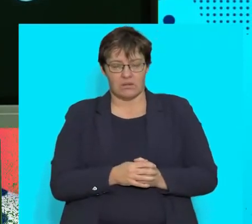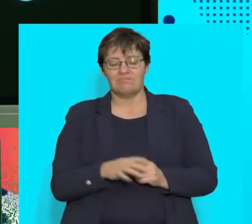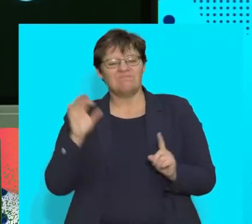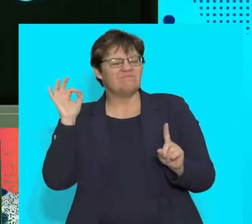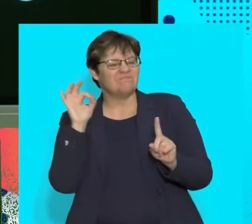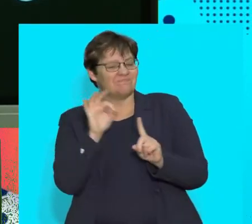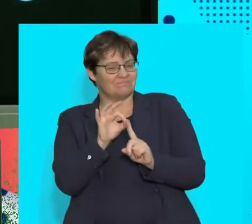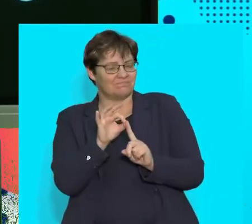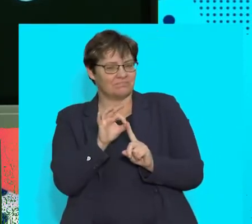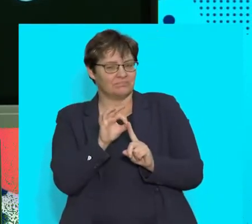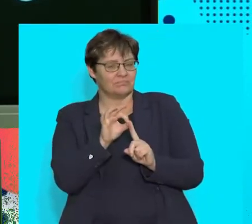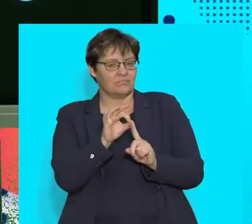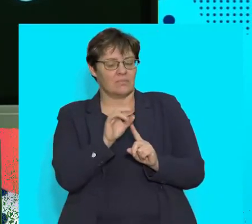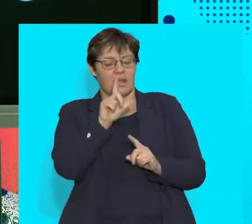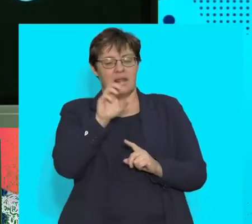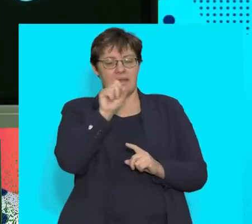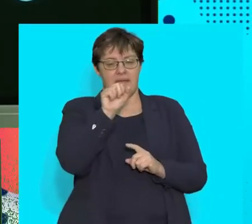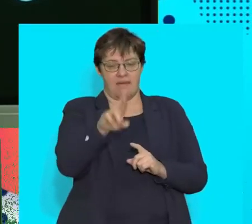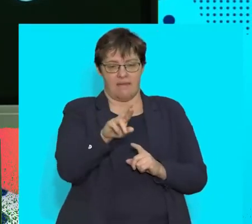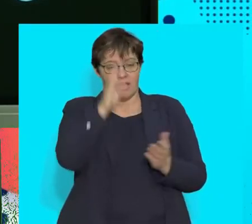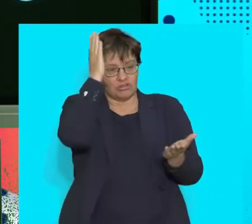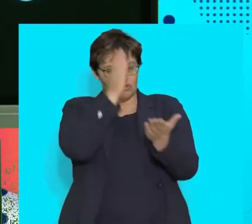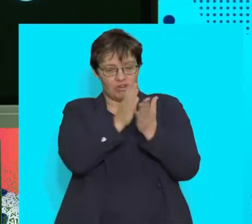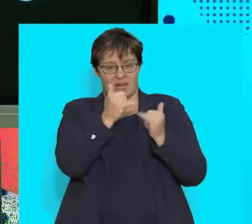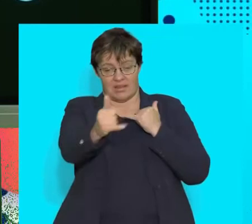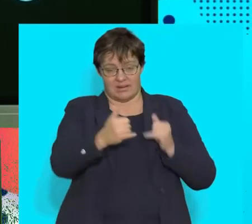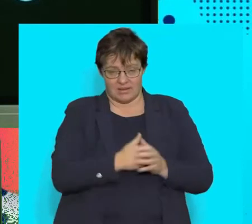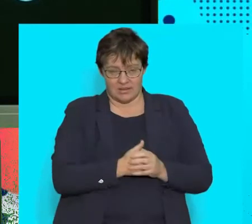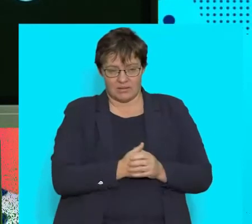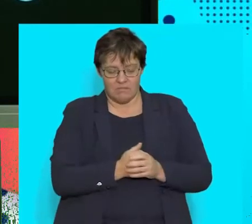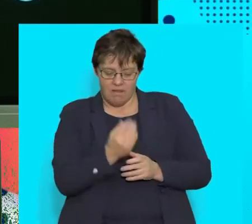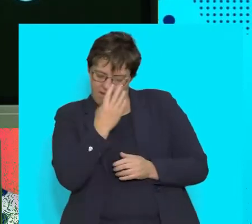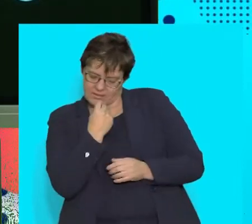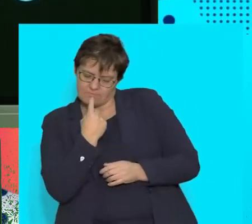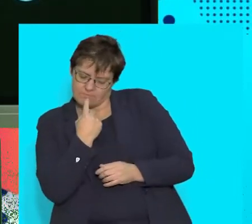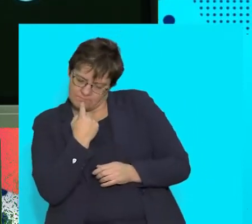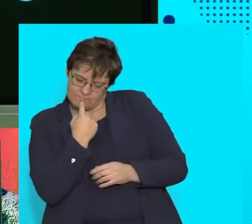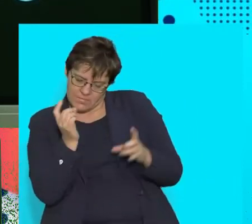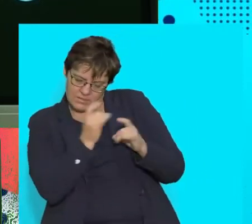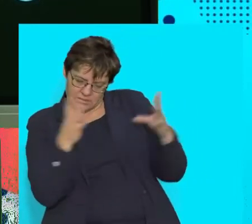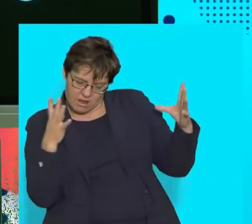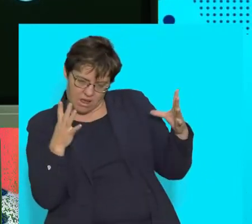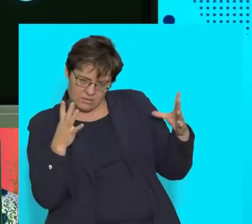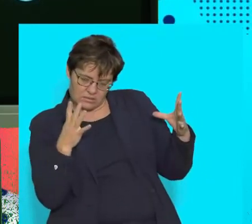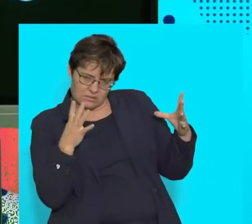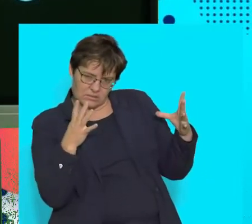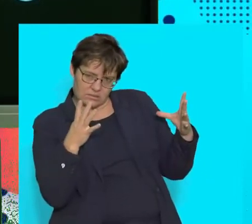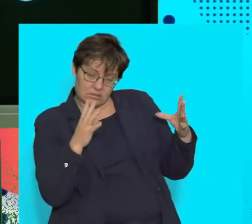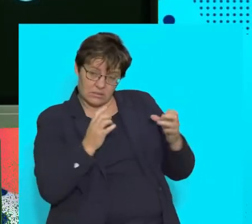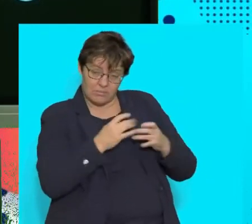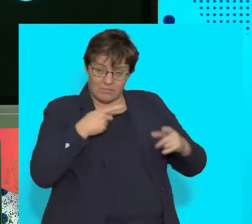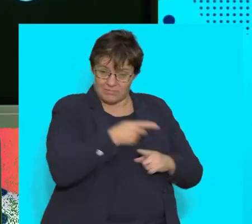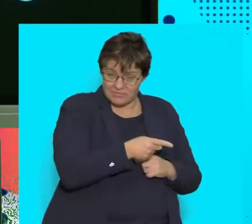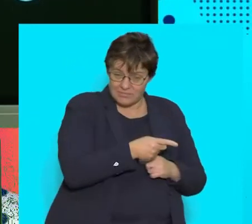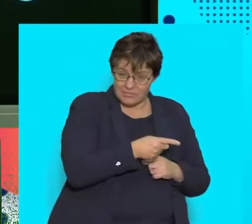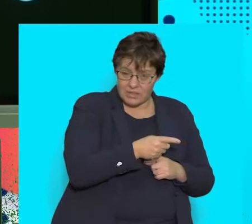particularly the linear graph, the straight line. And ask ourselves, does it start at the origin? Because you already know